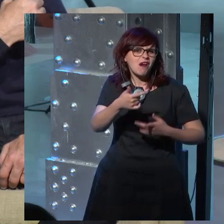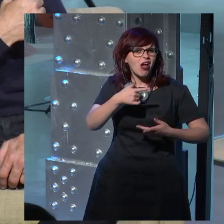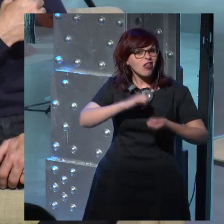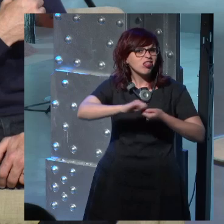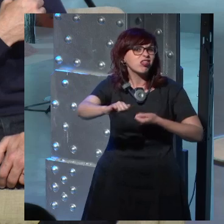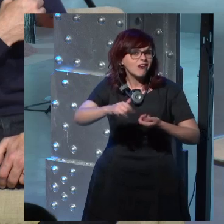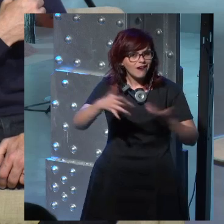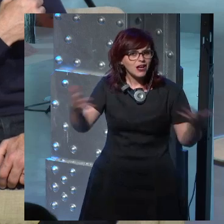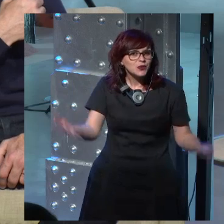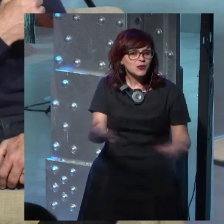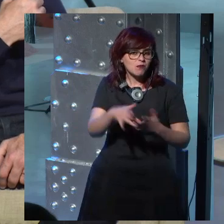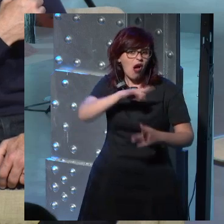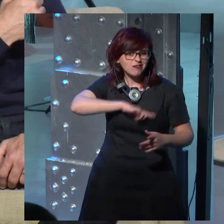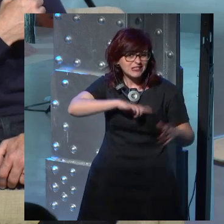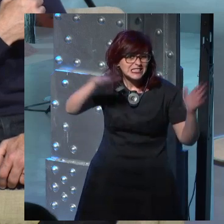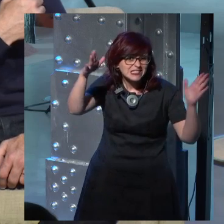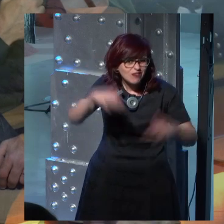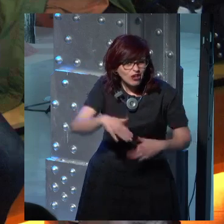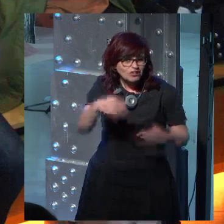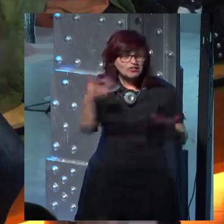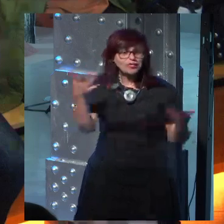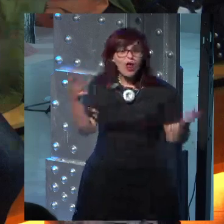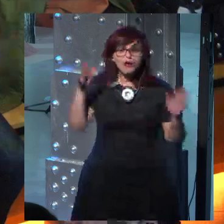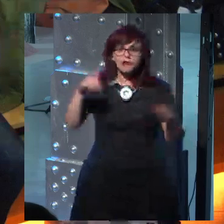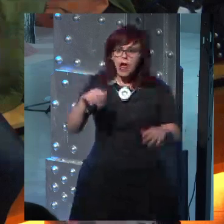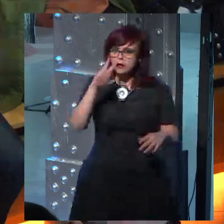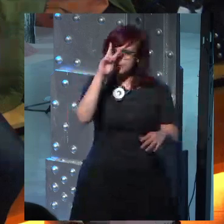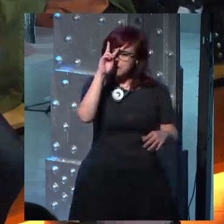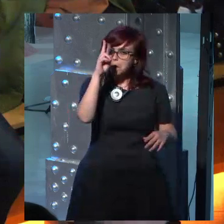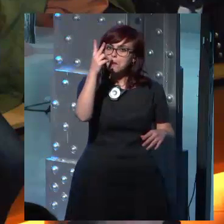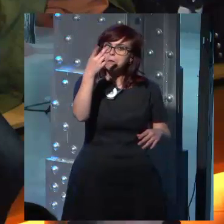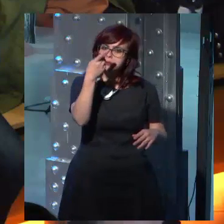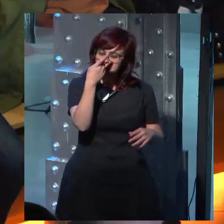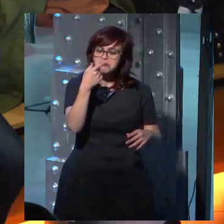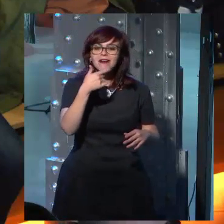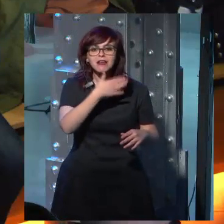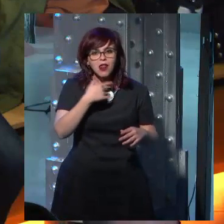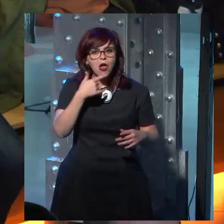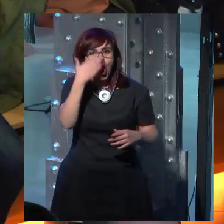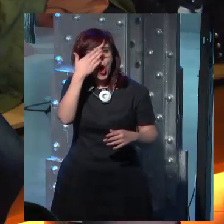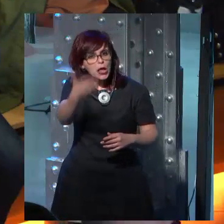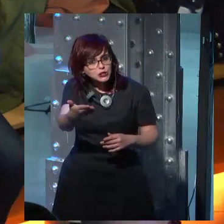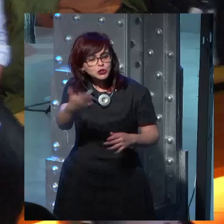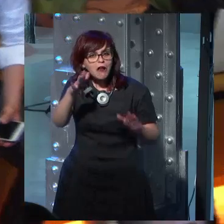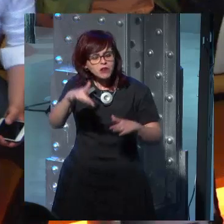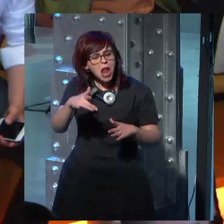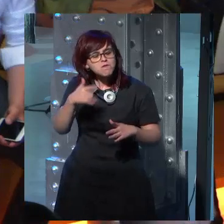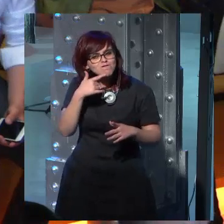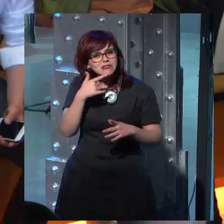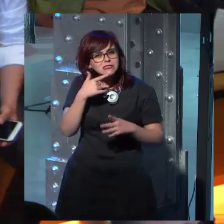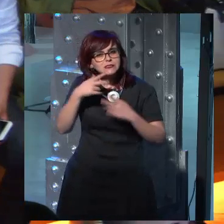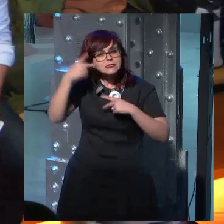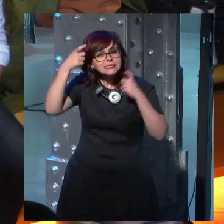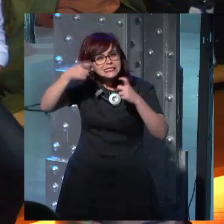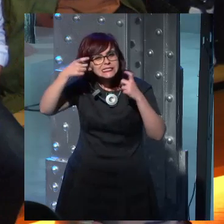and then decided to try to be a good person and worked very hard at that, and then becomes Saul, so abandoning